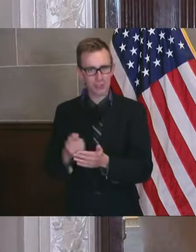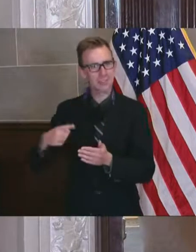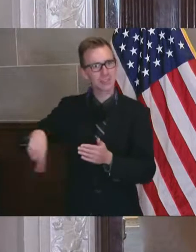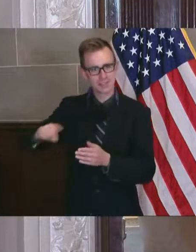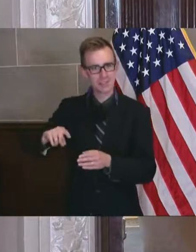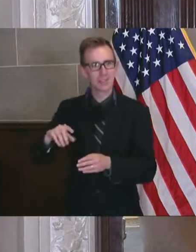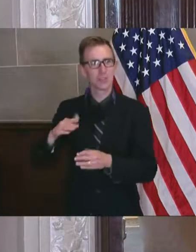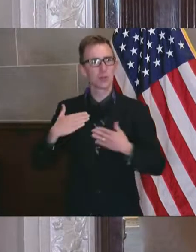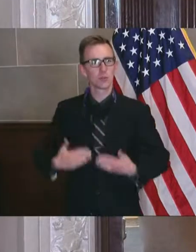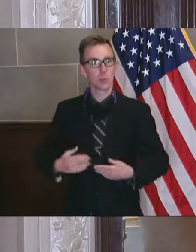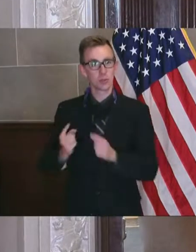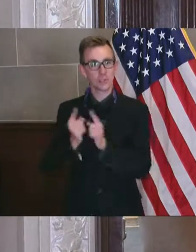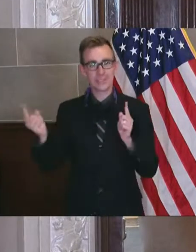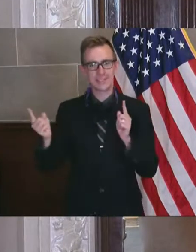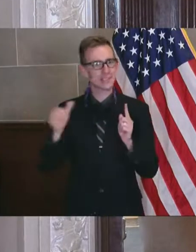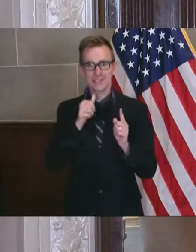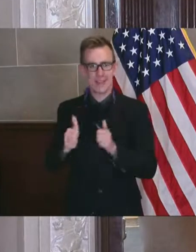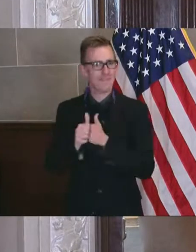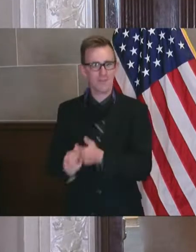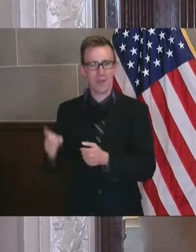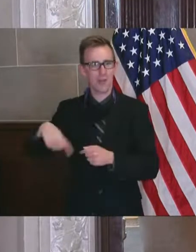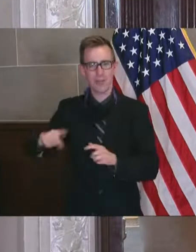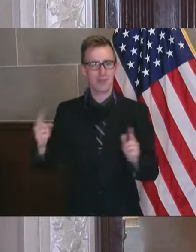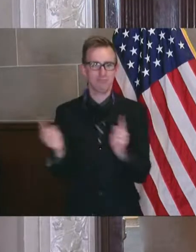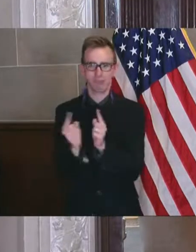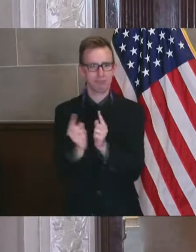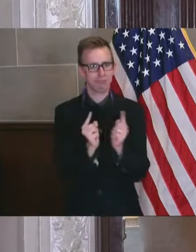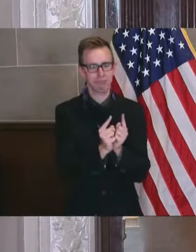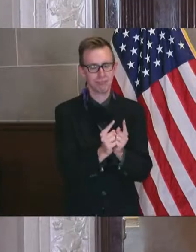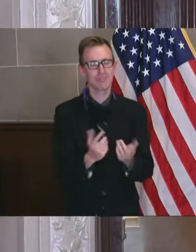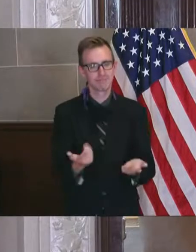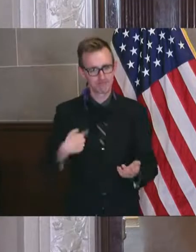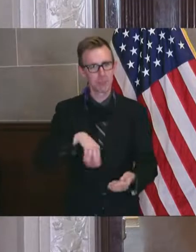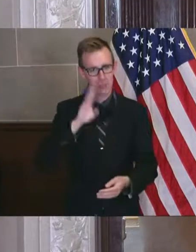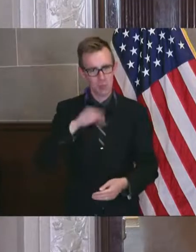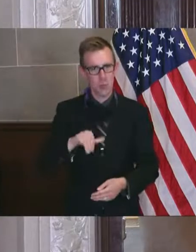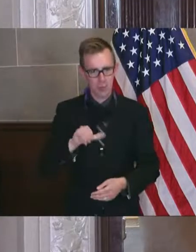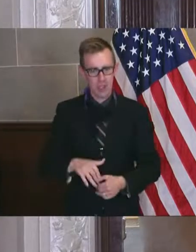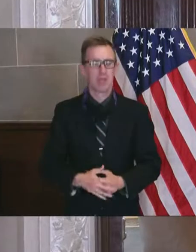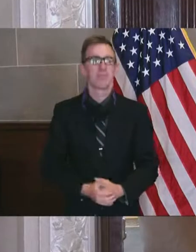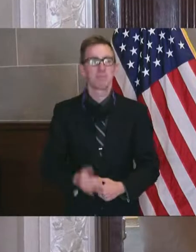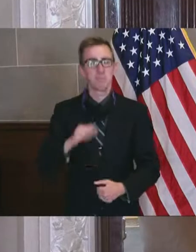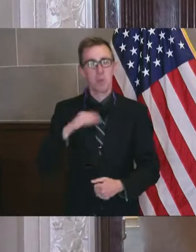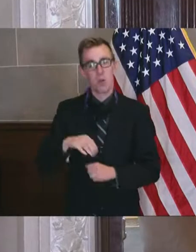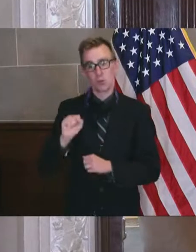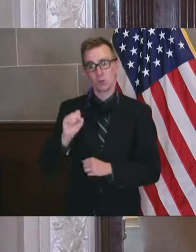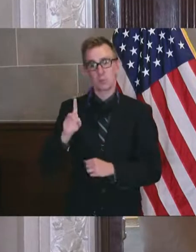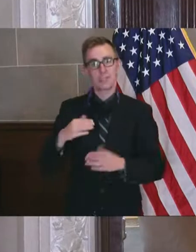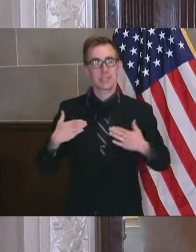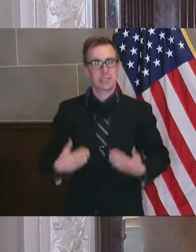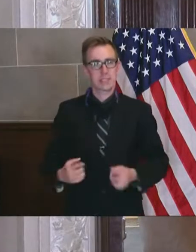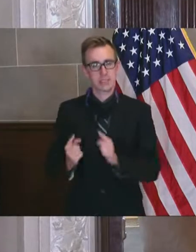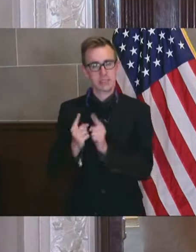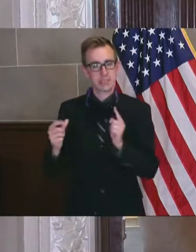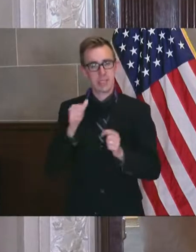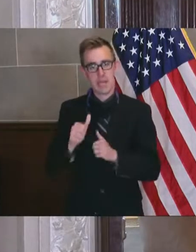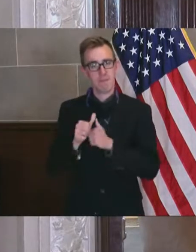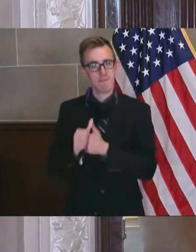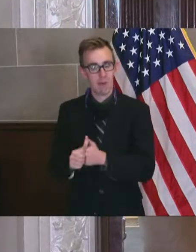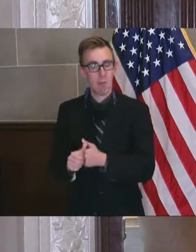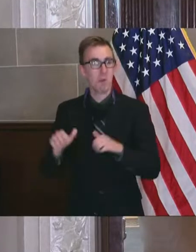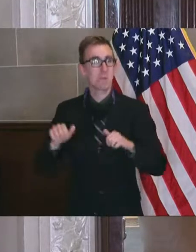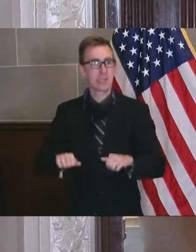the social distancing was not followed, as we all know. And I think it's important when social distancing is not followed, as it's